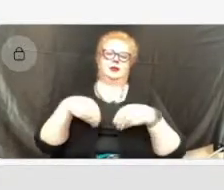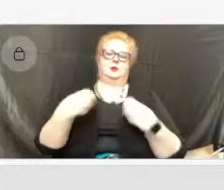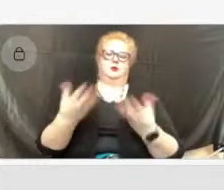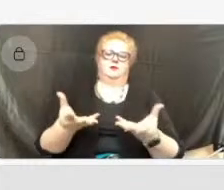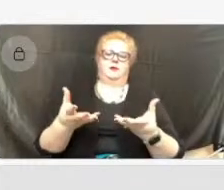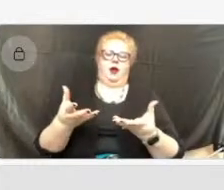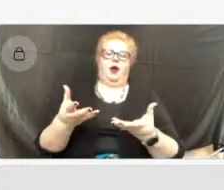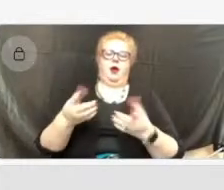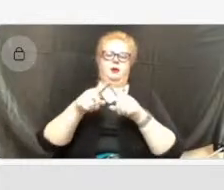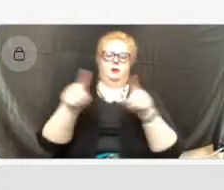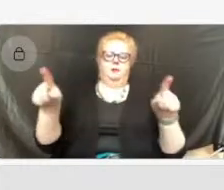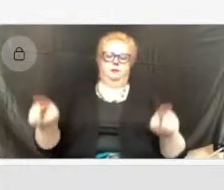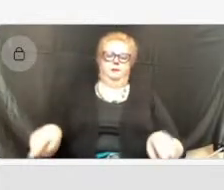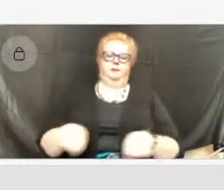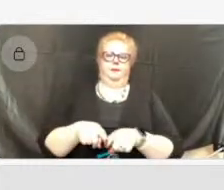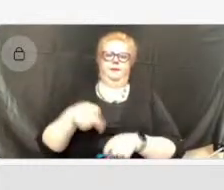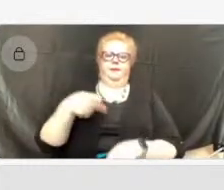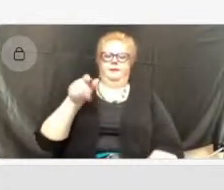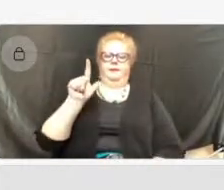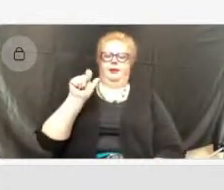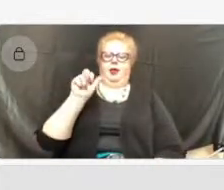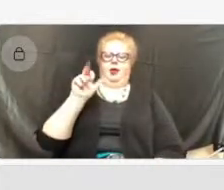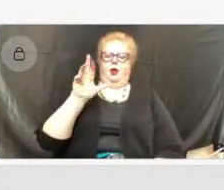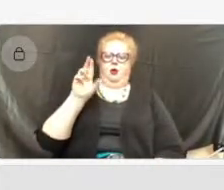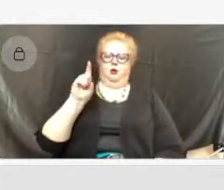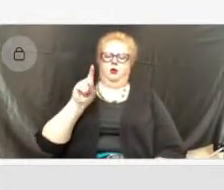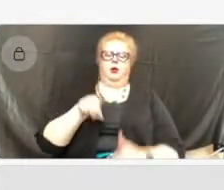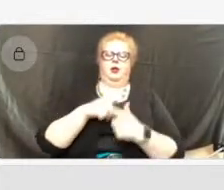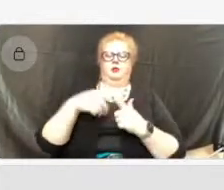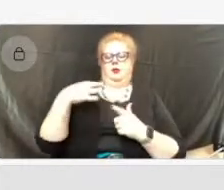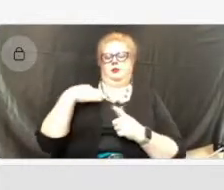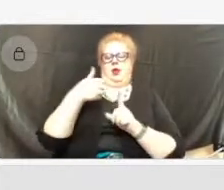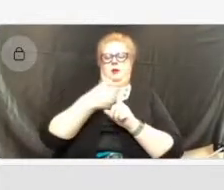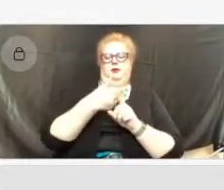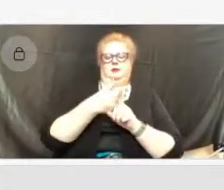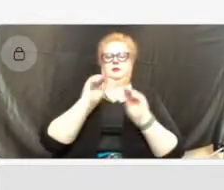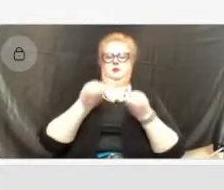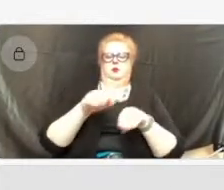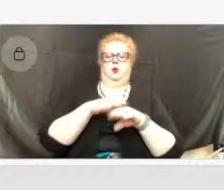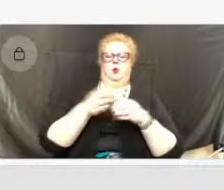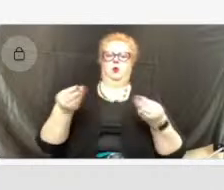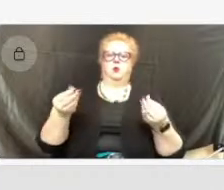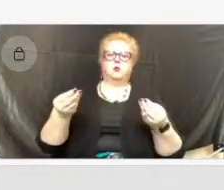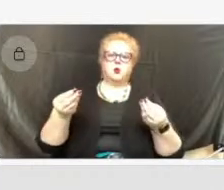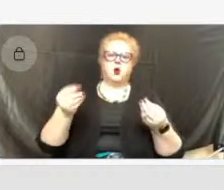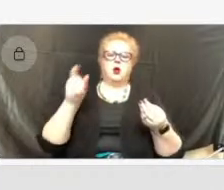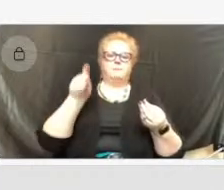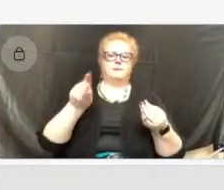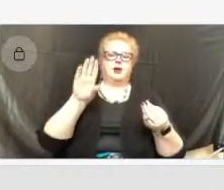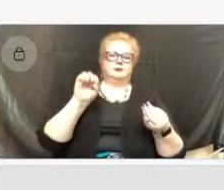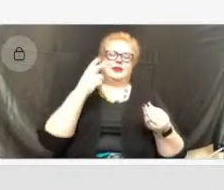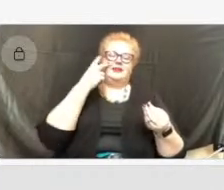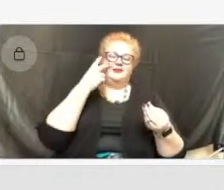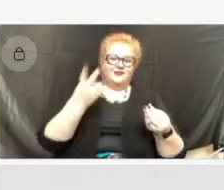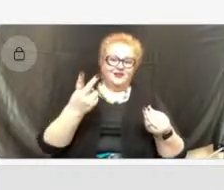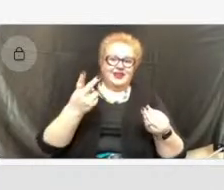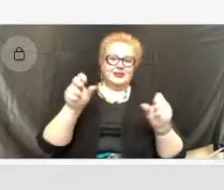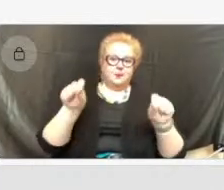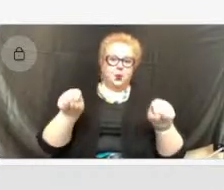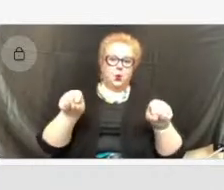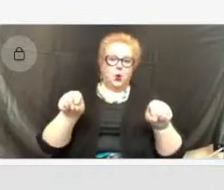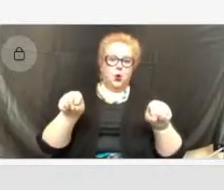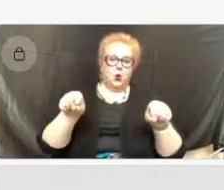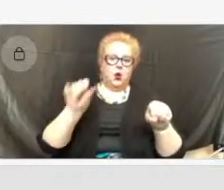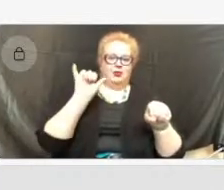placards, and it is up to the applicant to place it on the property. Just needs to be visible. That is